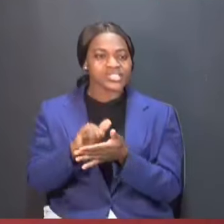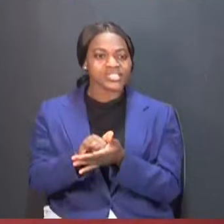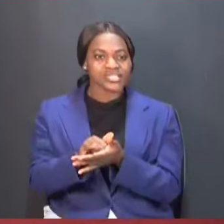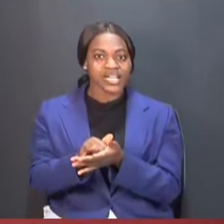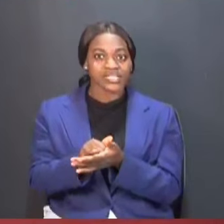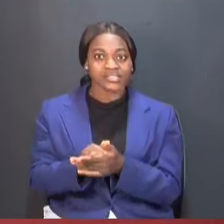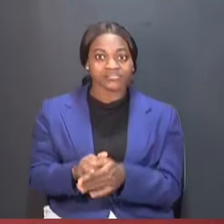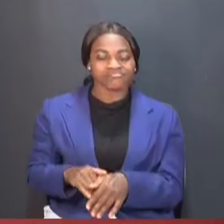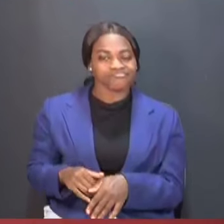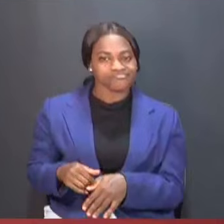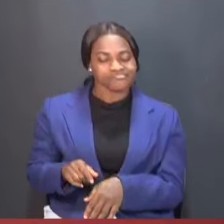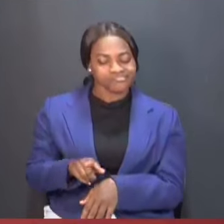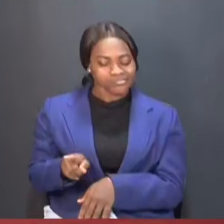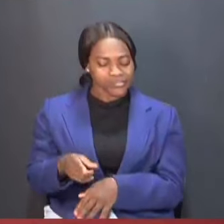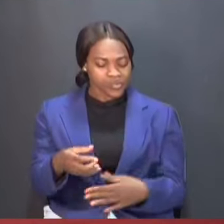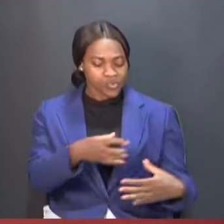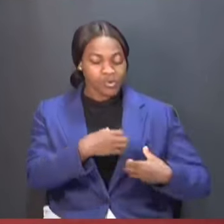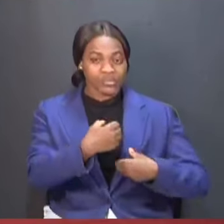be assessed.